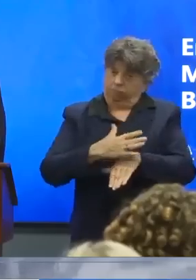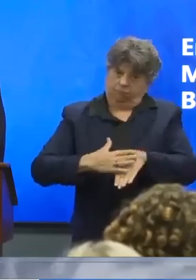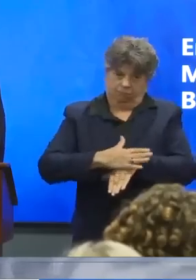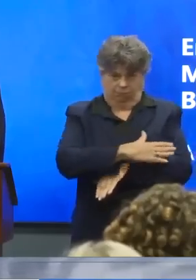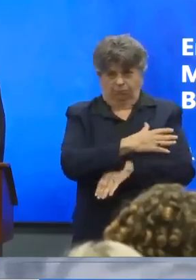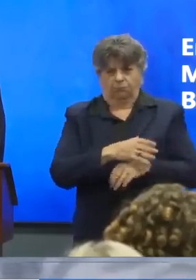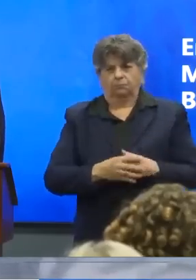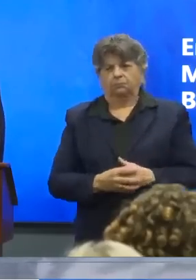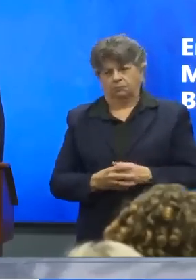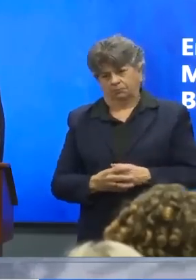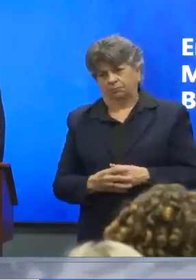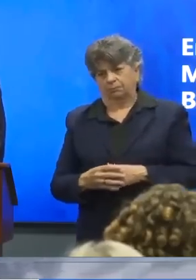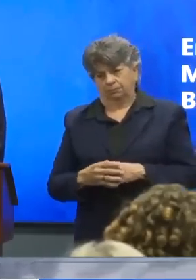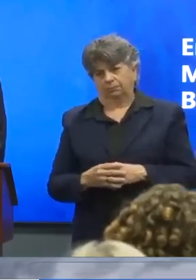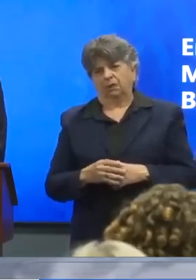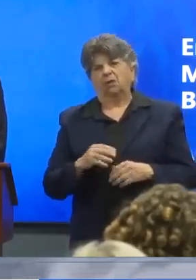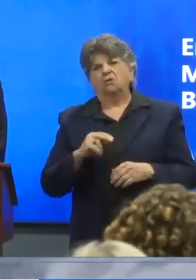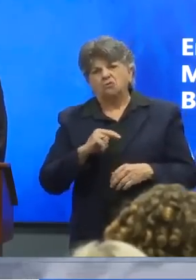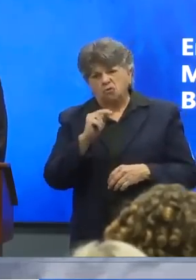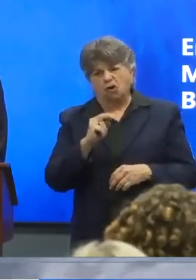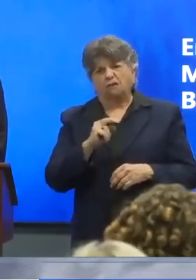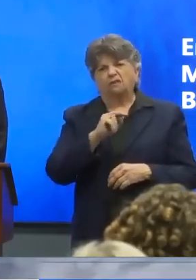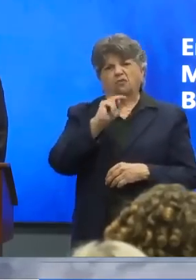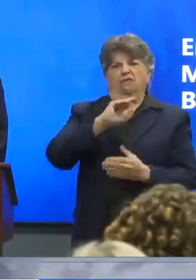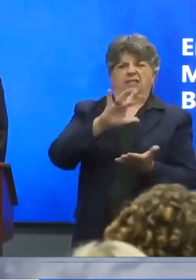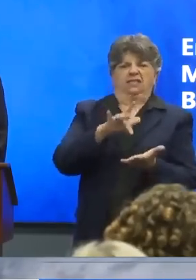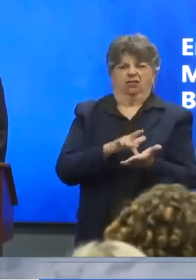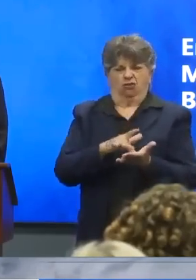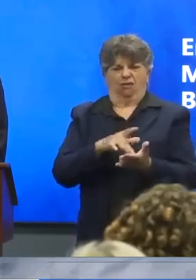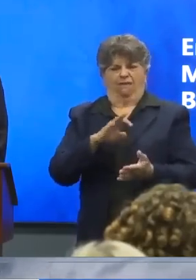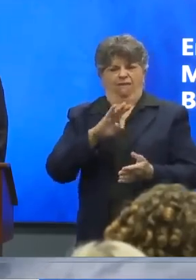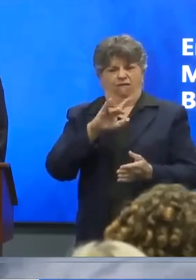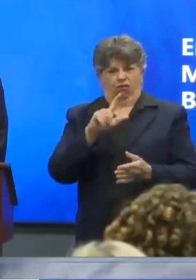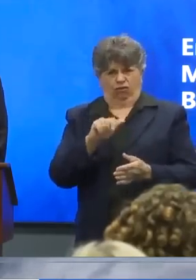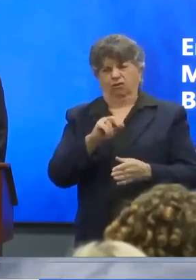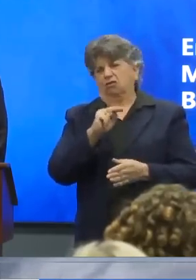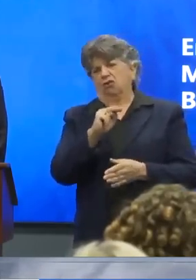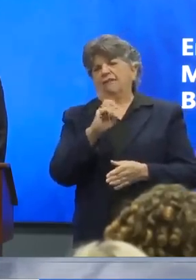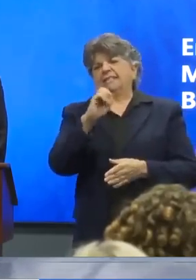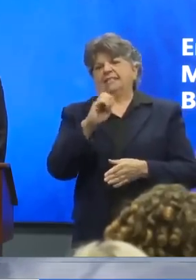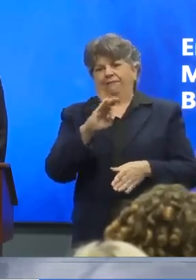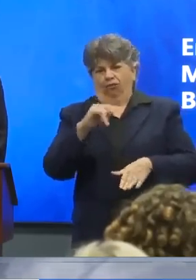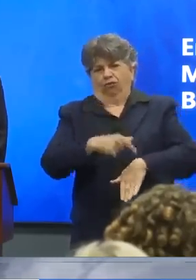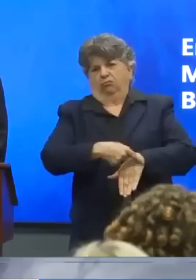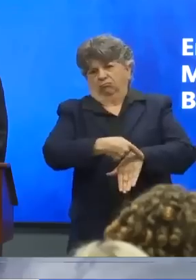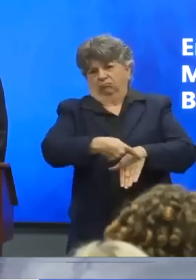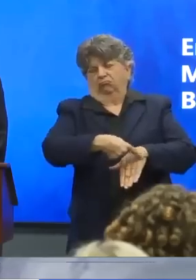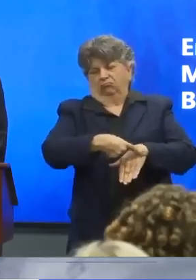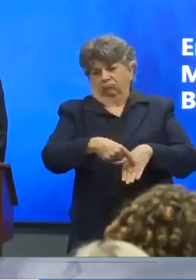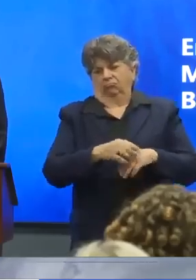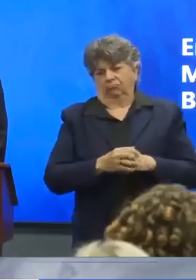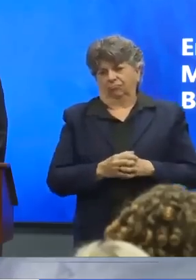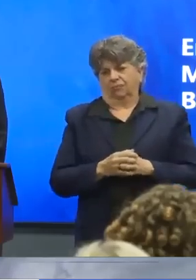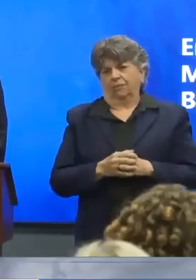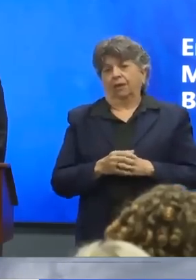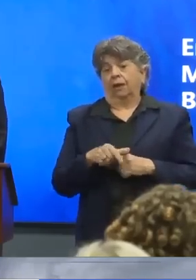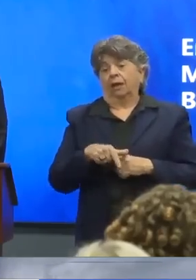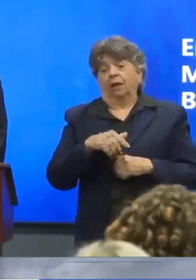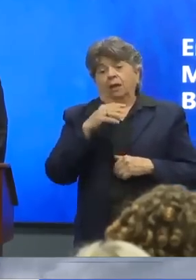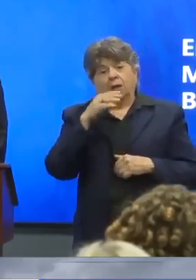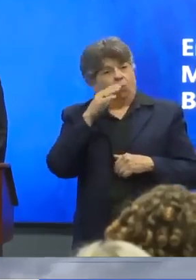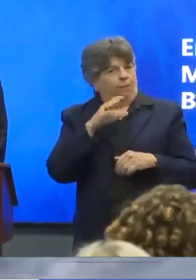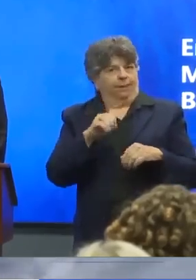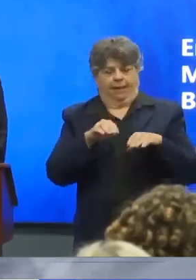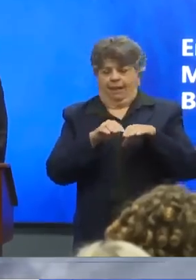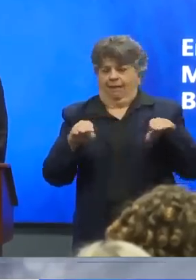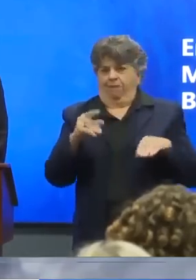Florida, and particularly and potentially northeast Florida as well. We are operating at the state as level one, 24/7, round the clock. We